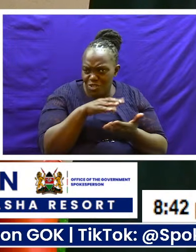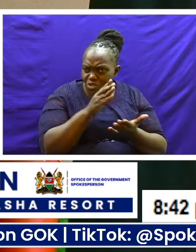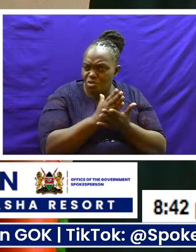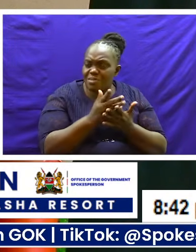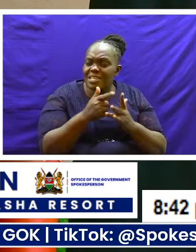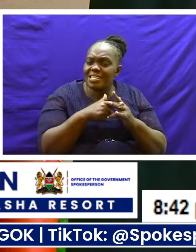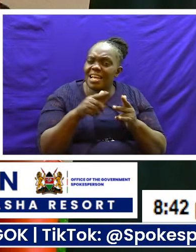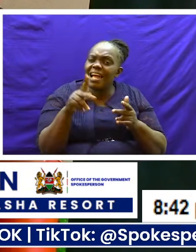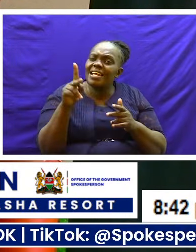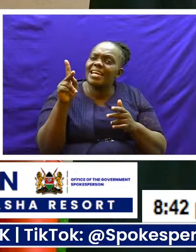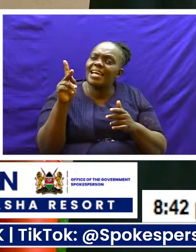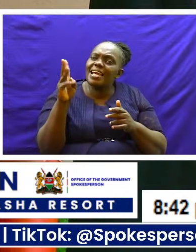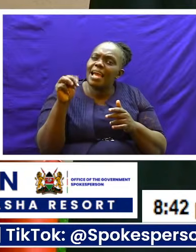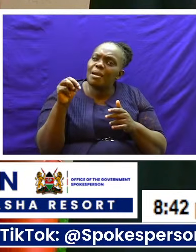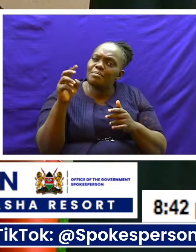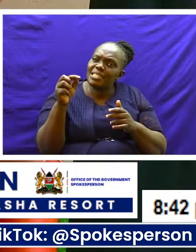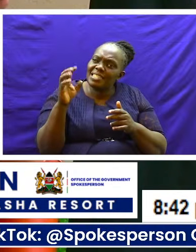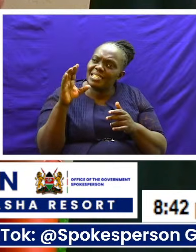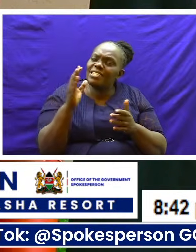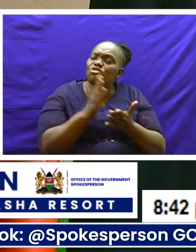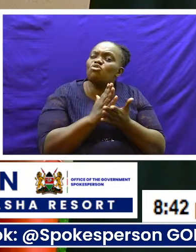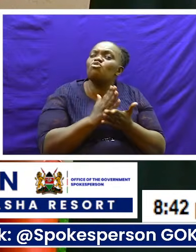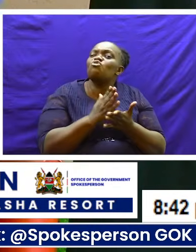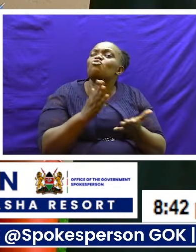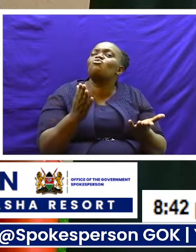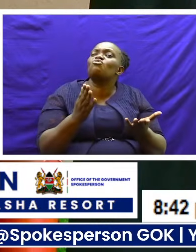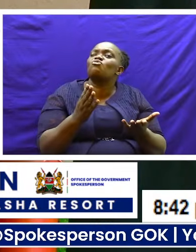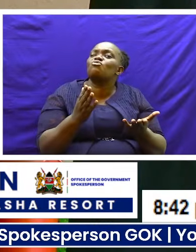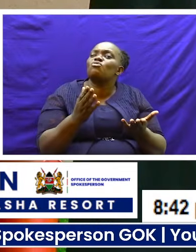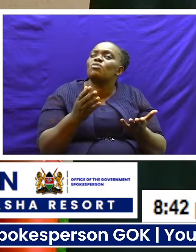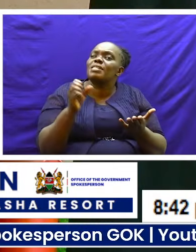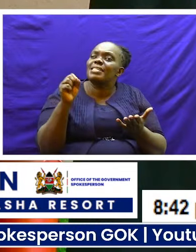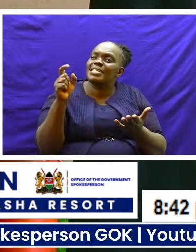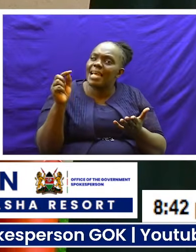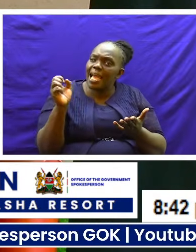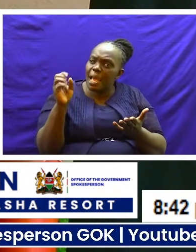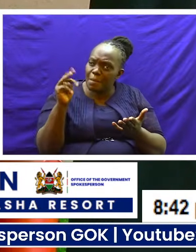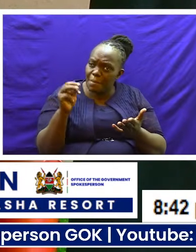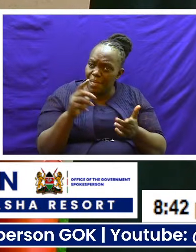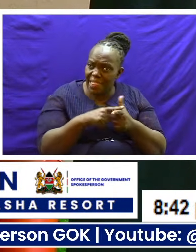na KMTC, that's pure science, STEM.